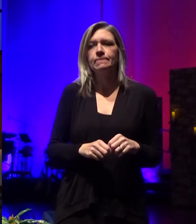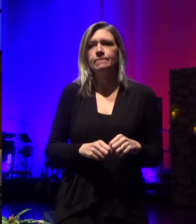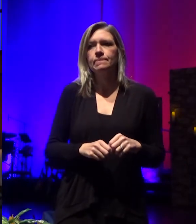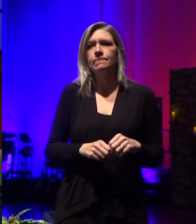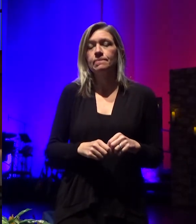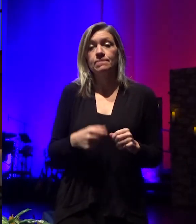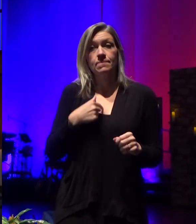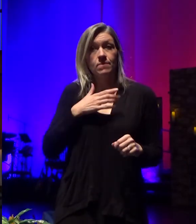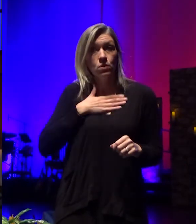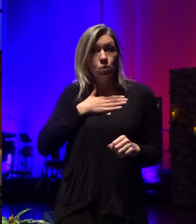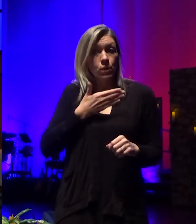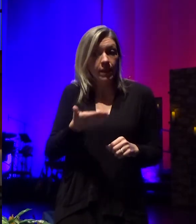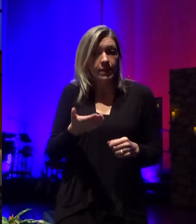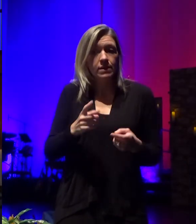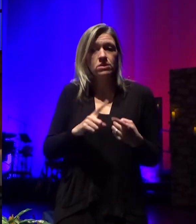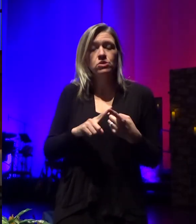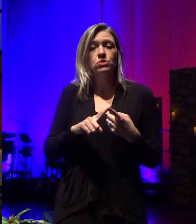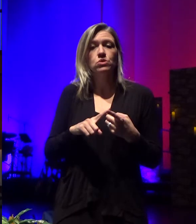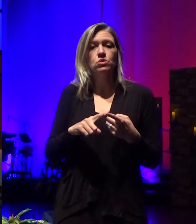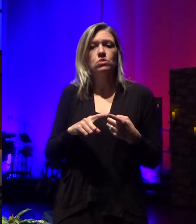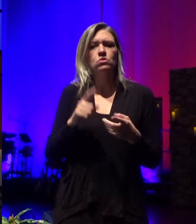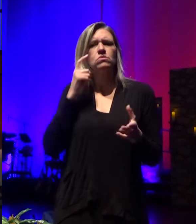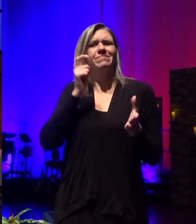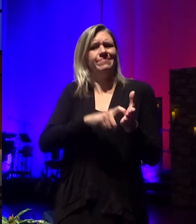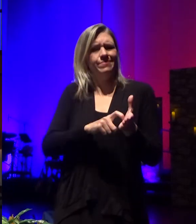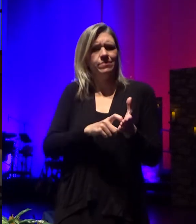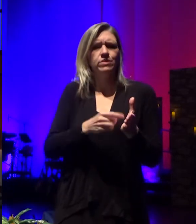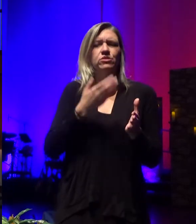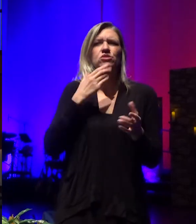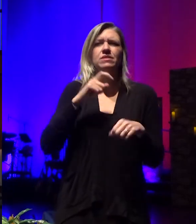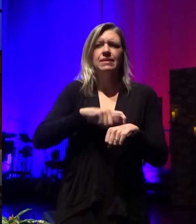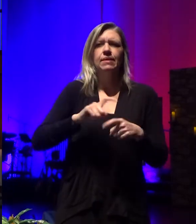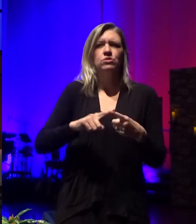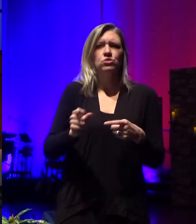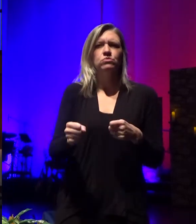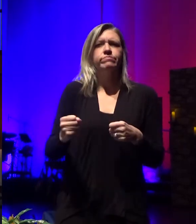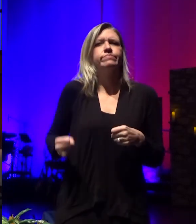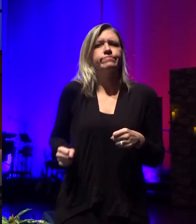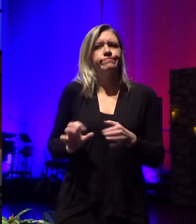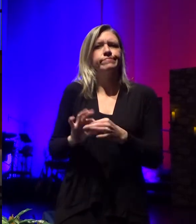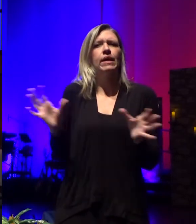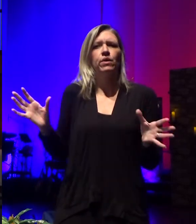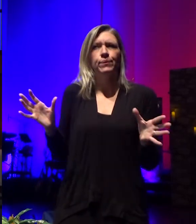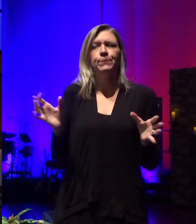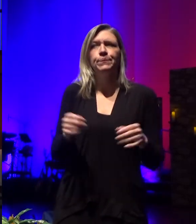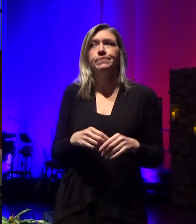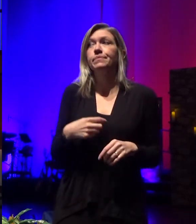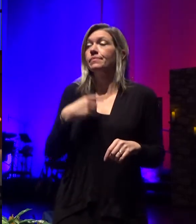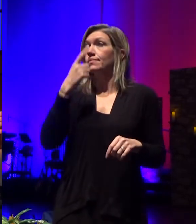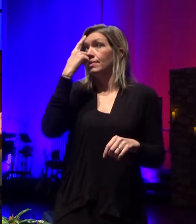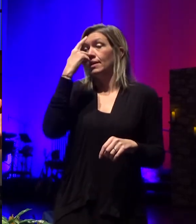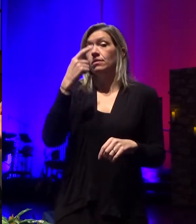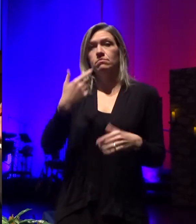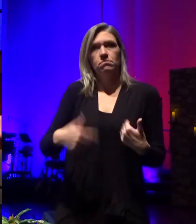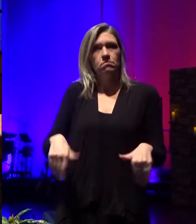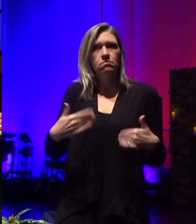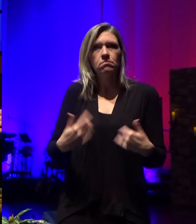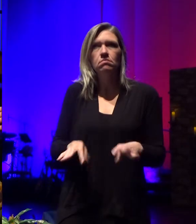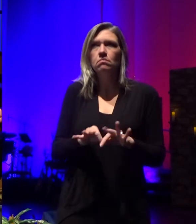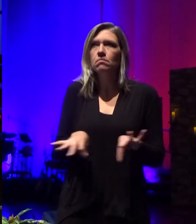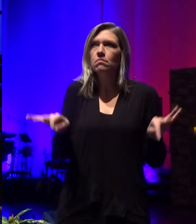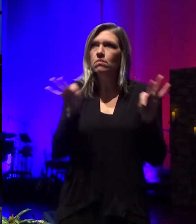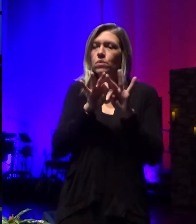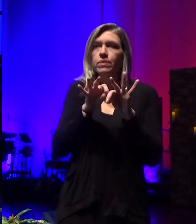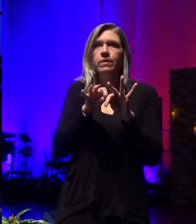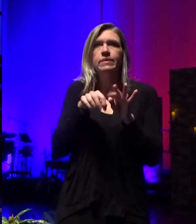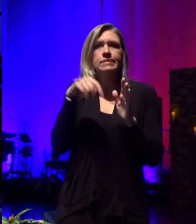Am I willing to get good at knowing when it's time to pull that release lever? And I think the profound way of living is to be so alert